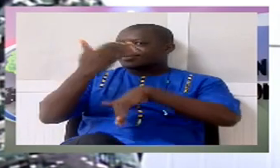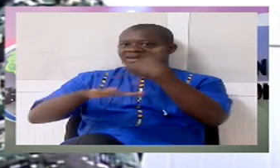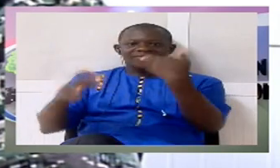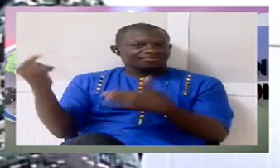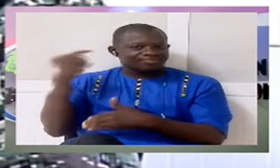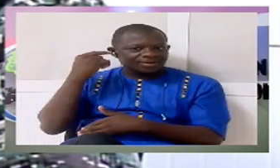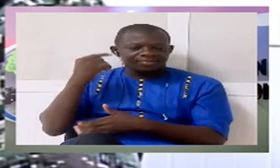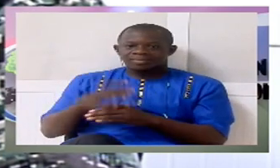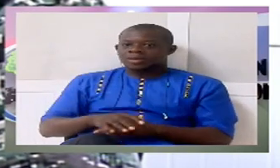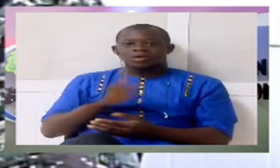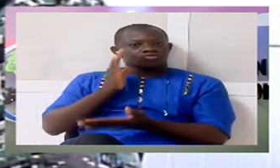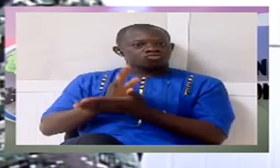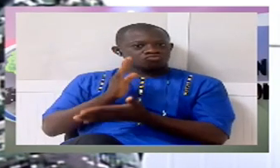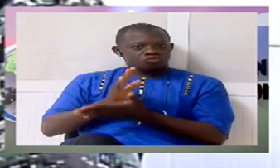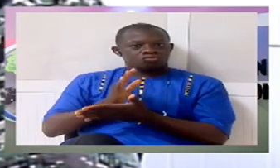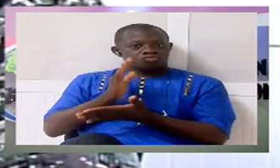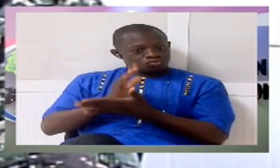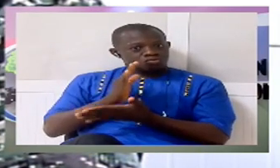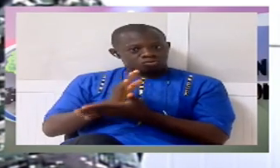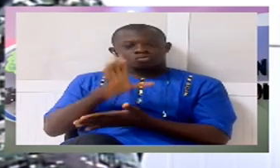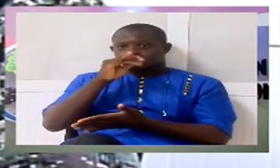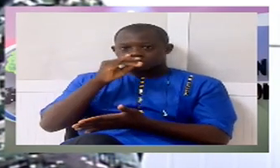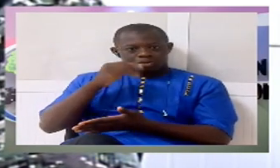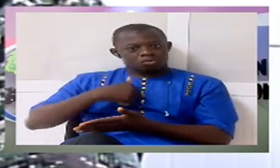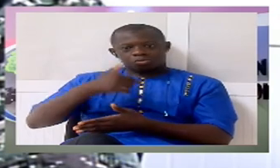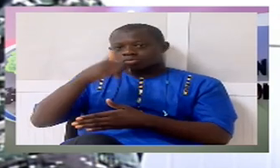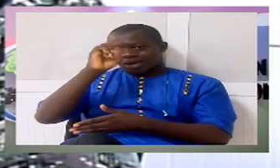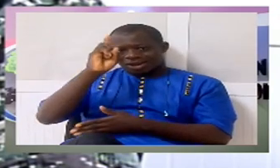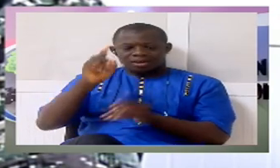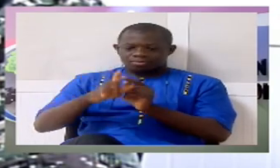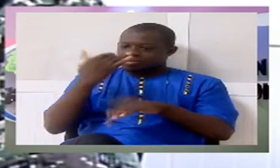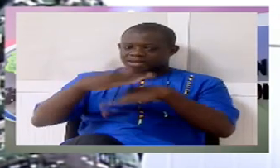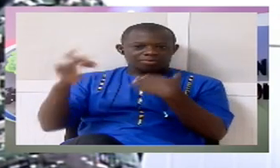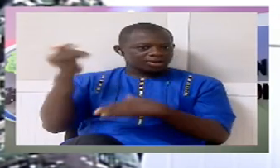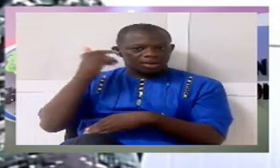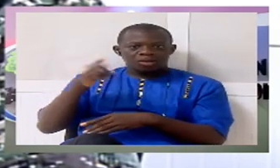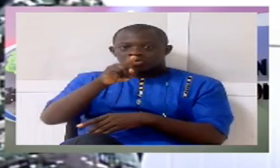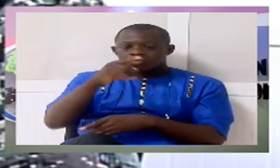I've never heard that one. Honest to God, I've never heard and that. You want us to believe that?